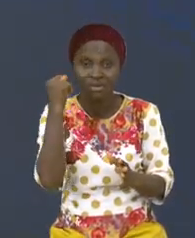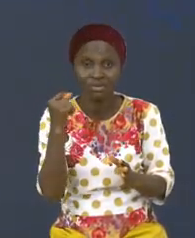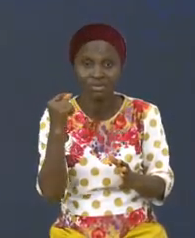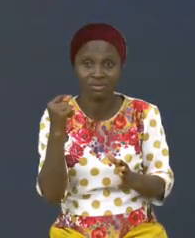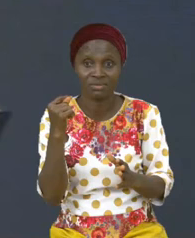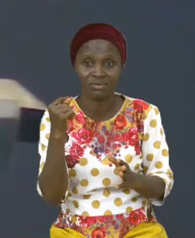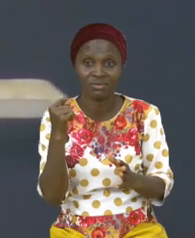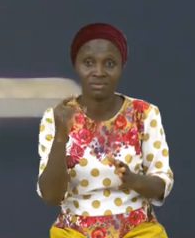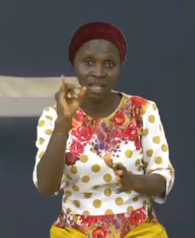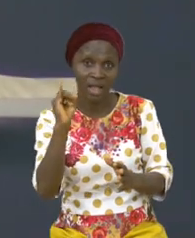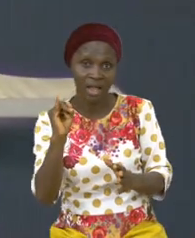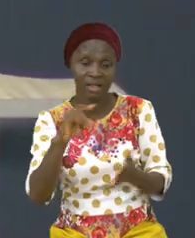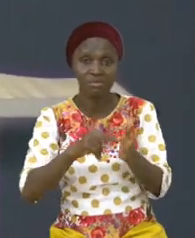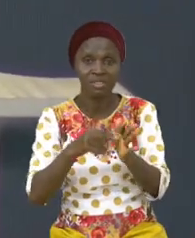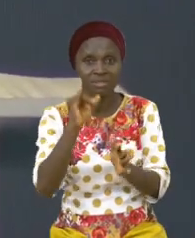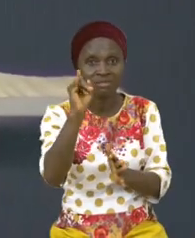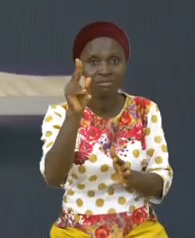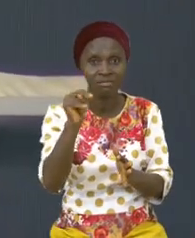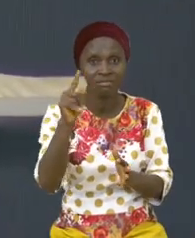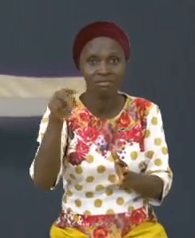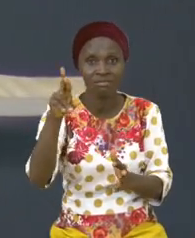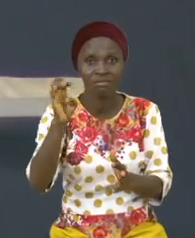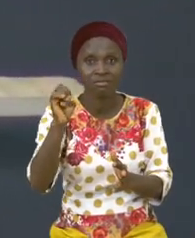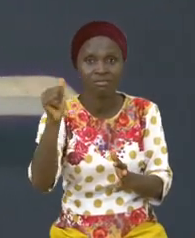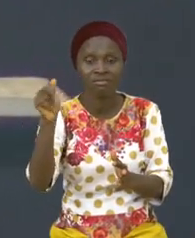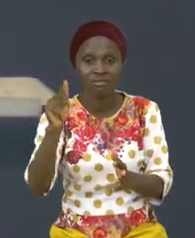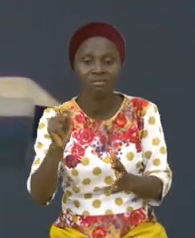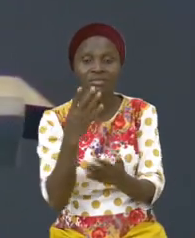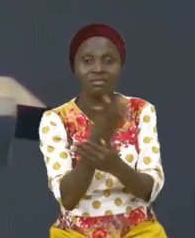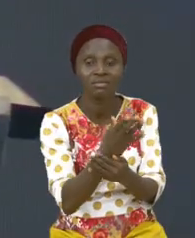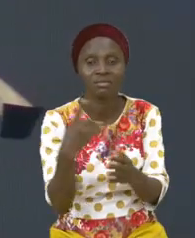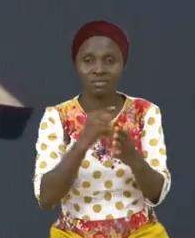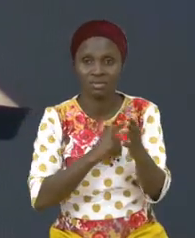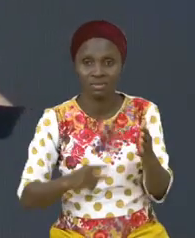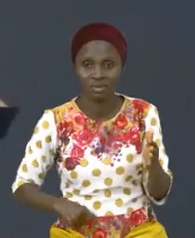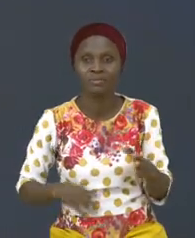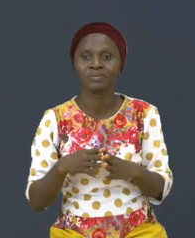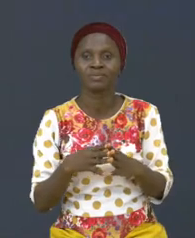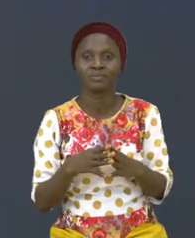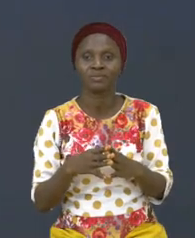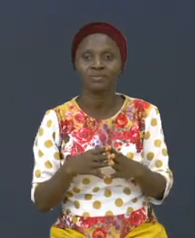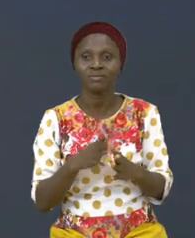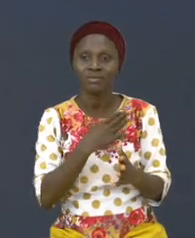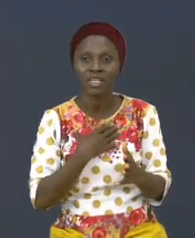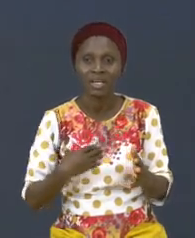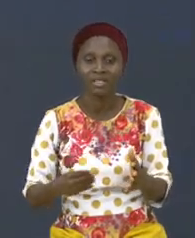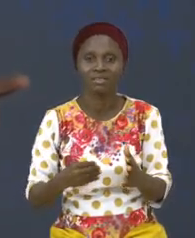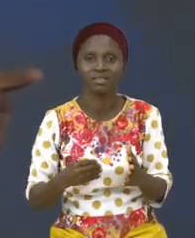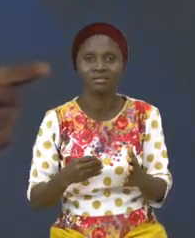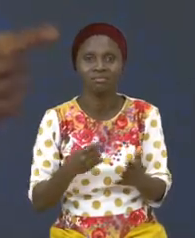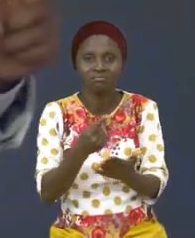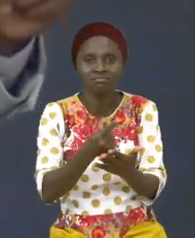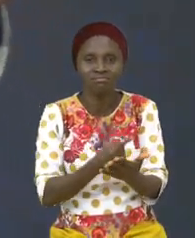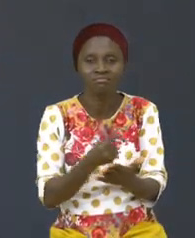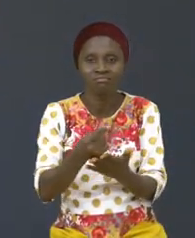Because I entreat the Lord, I interest the Lord, I interact with